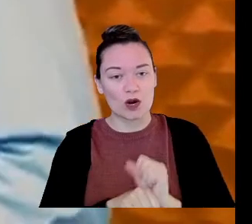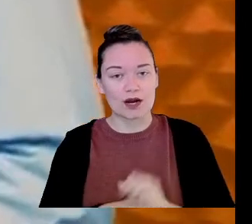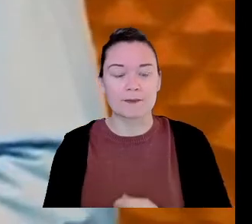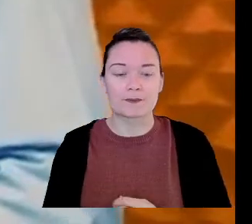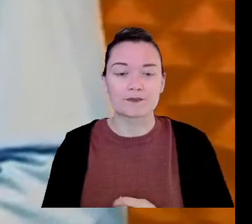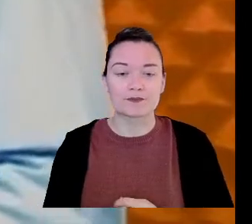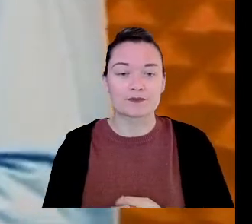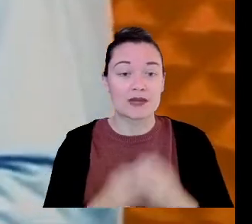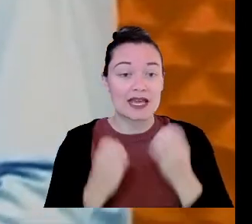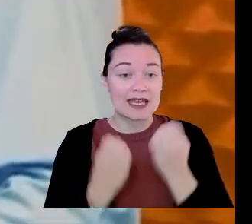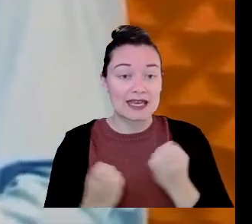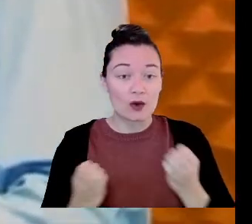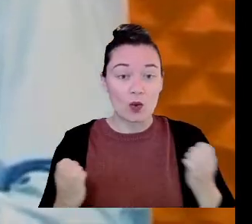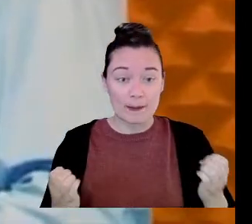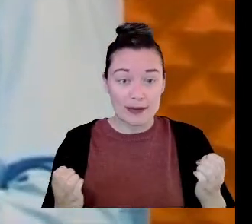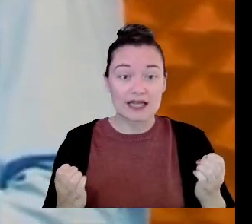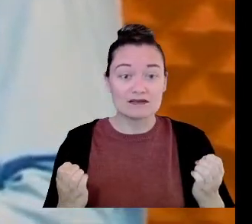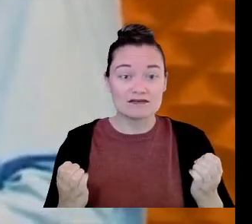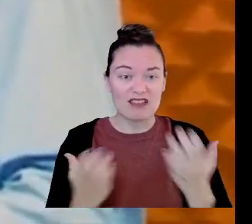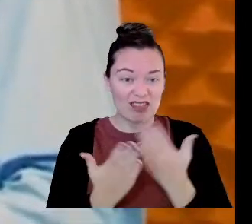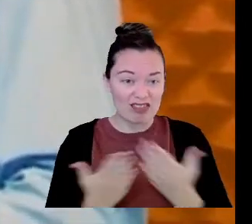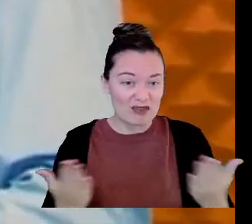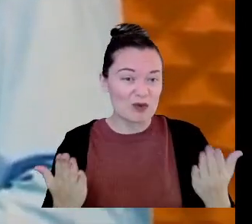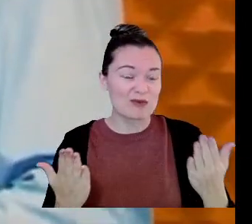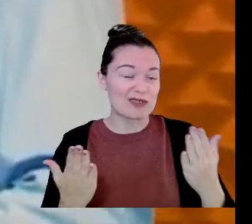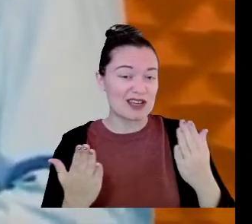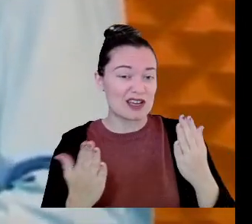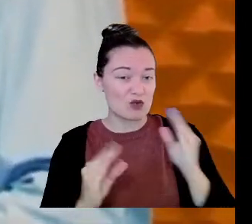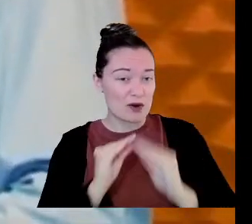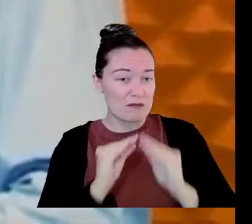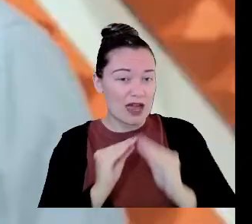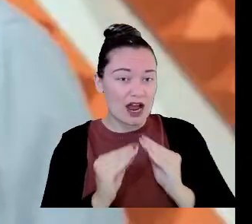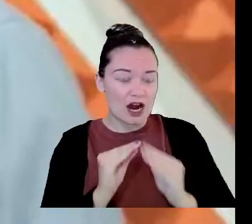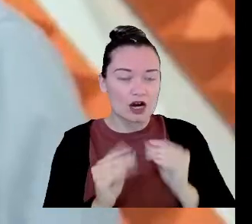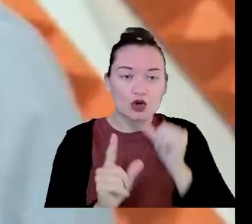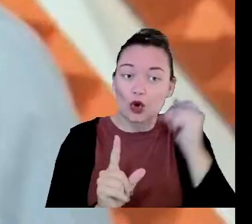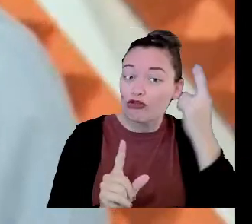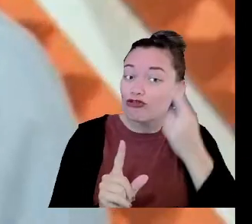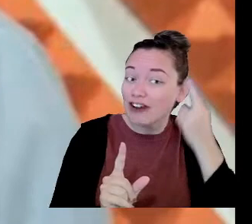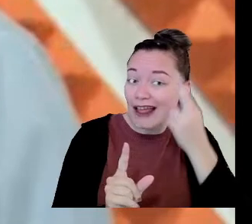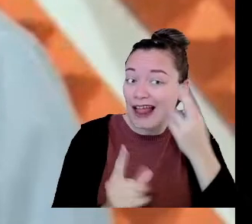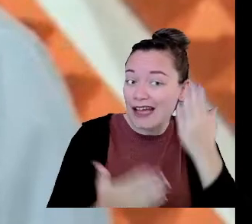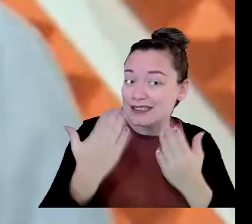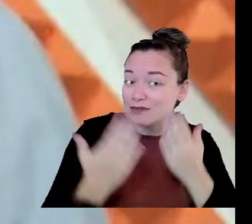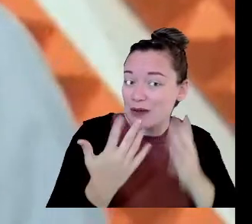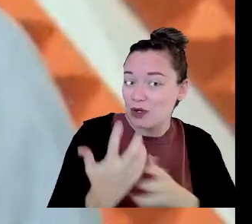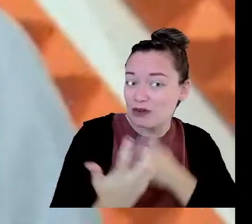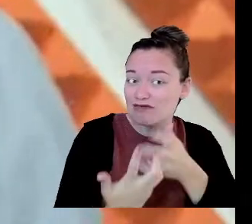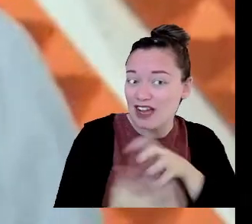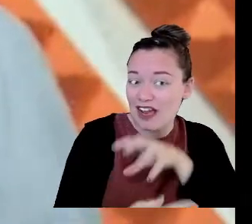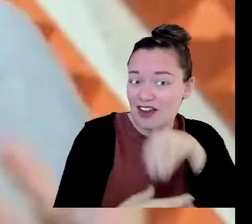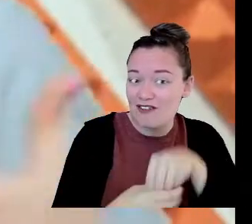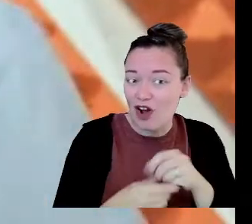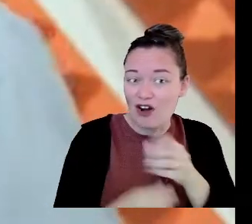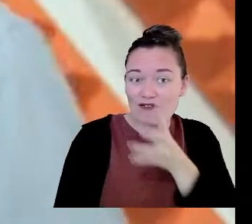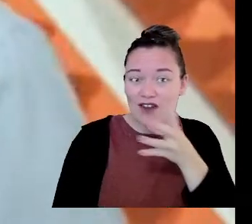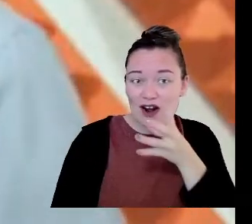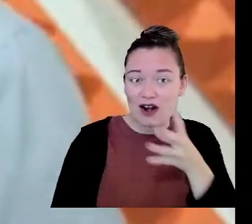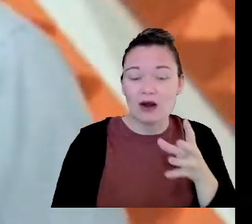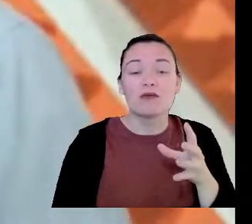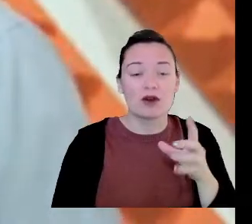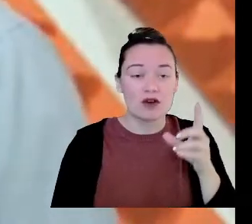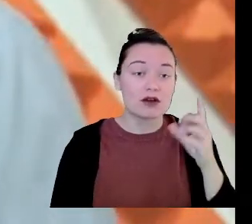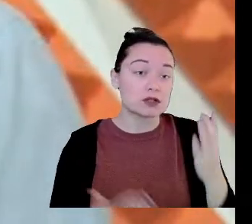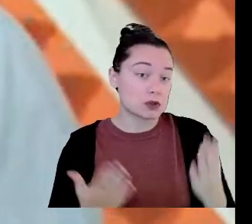Equipment repair, that's something that a lot of people don't realize when it comes to farming. Some people think that in the off season, like I'm from